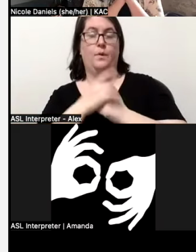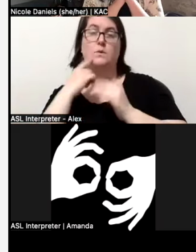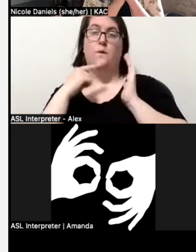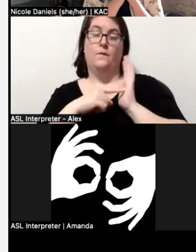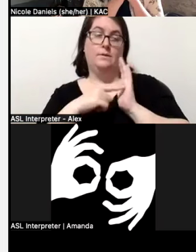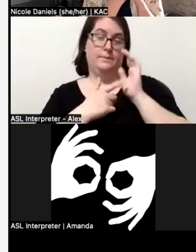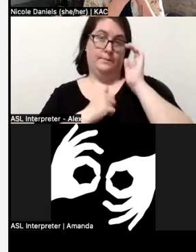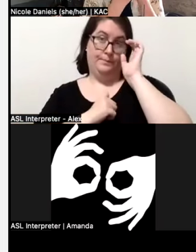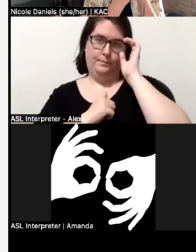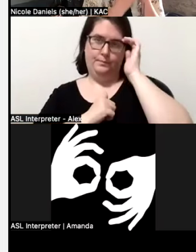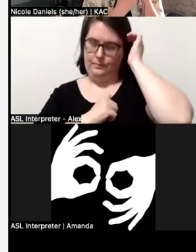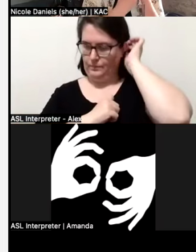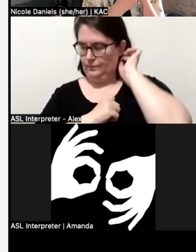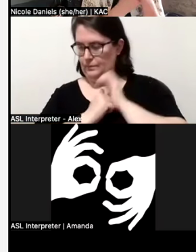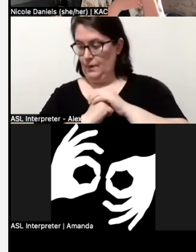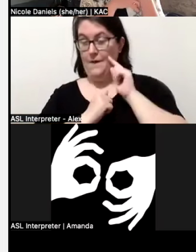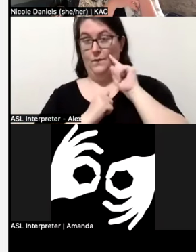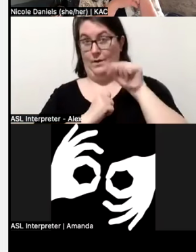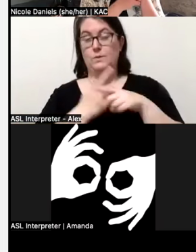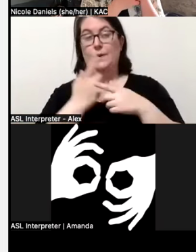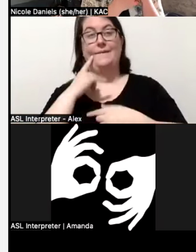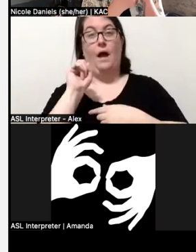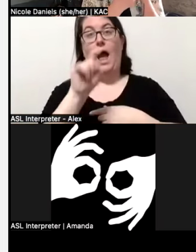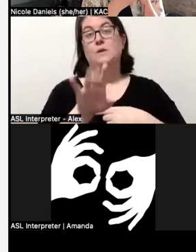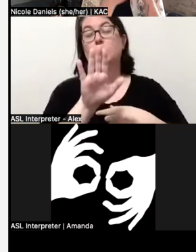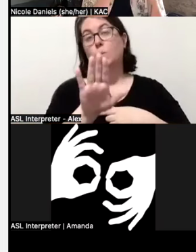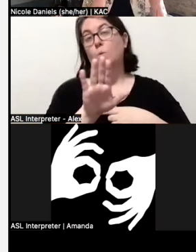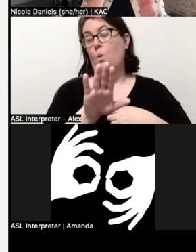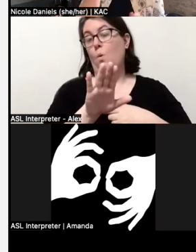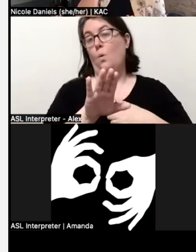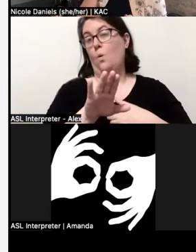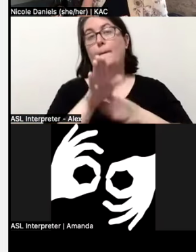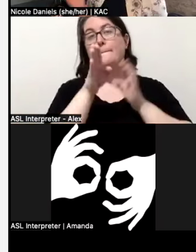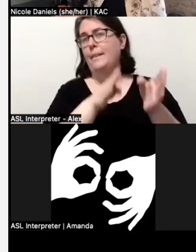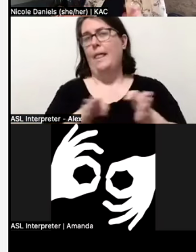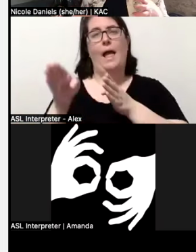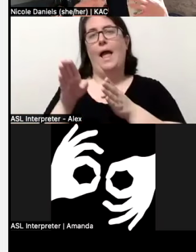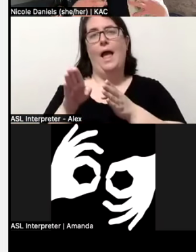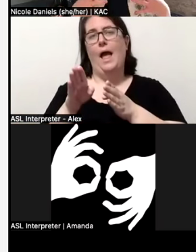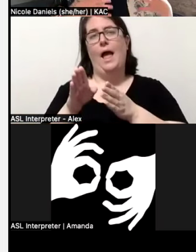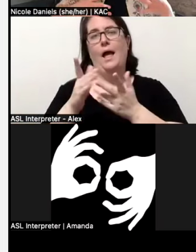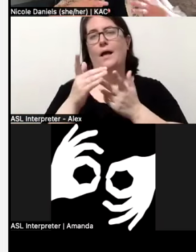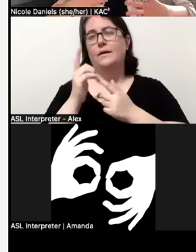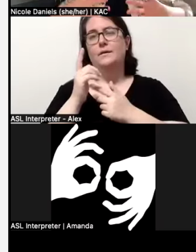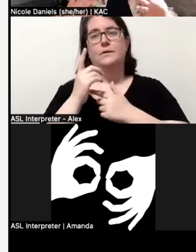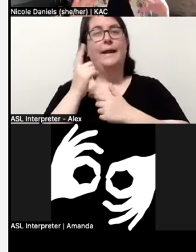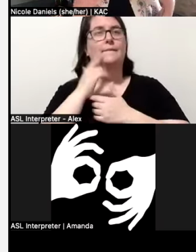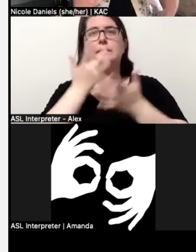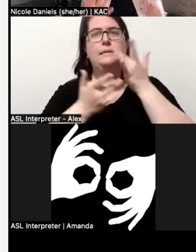with project grant applicants is if we ask what your plan is if you have a shortfall in funds.